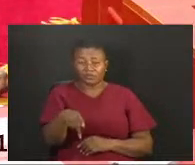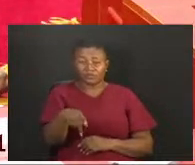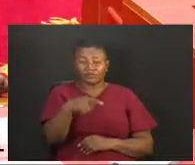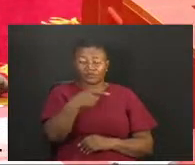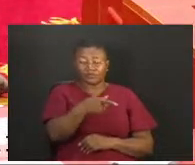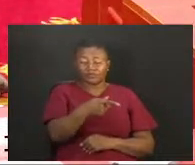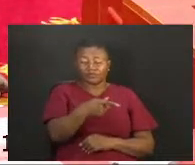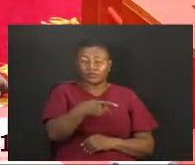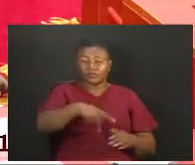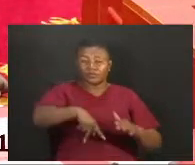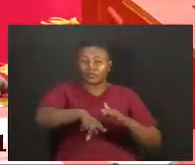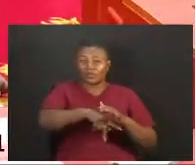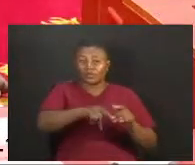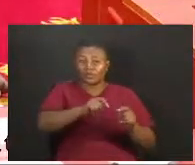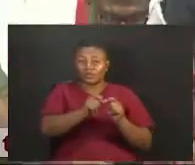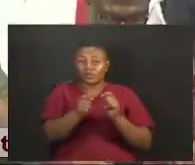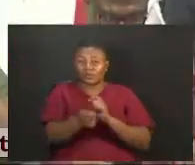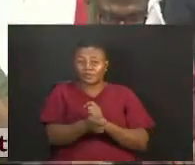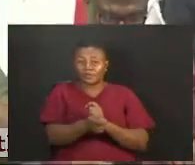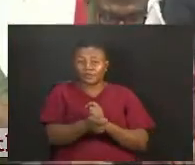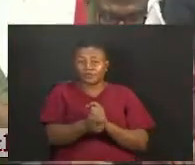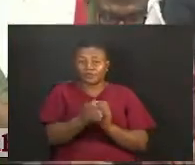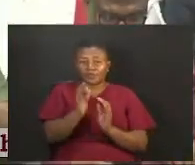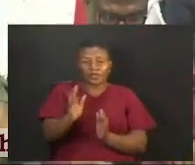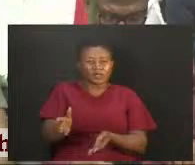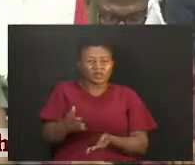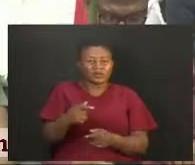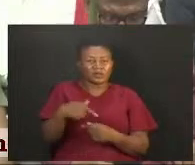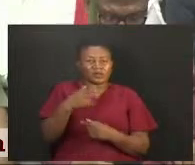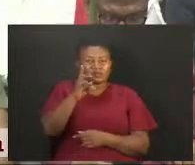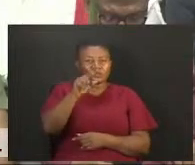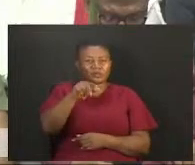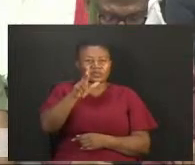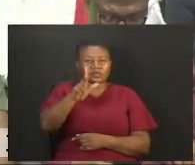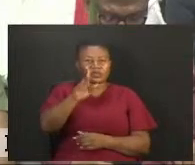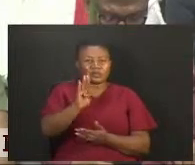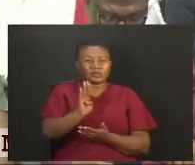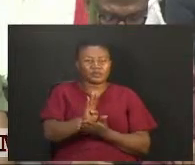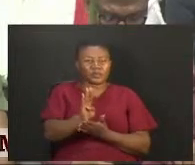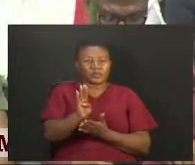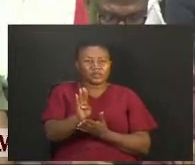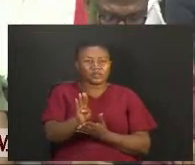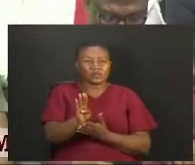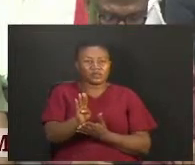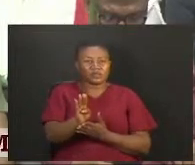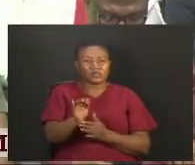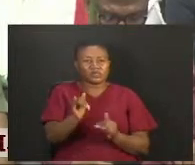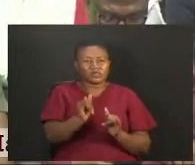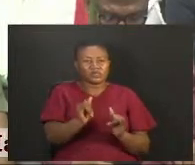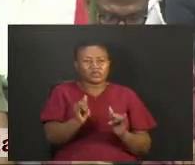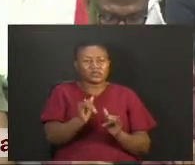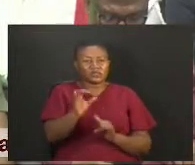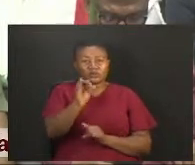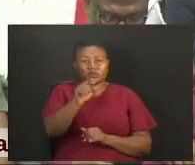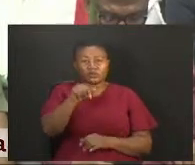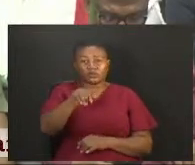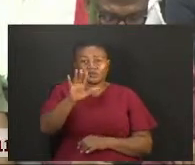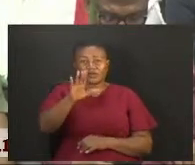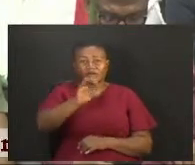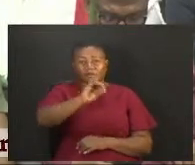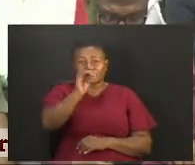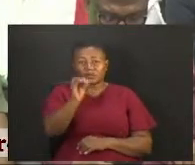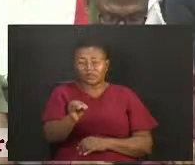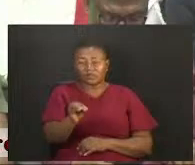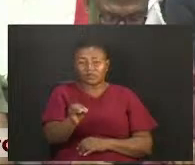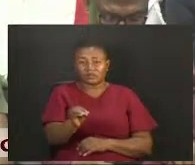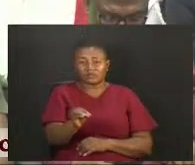on cash basis is again a surplus of 7.3 billion, equivalent to 0.5% of GDP.